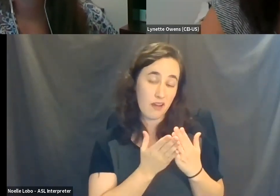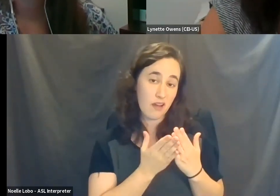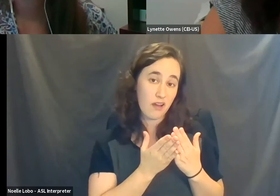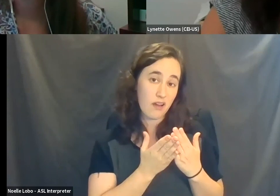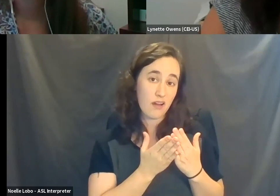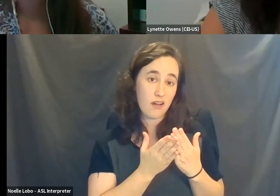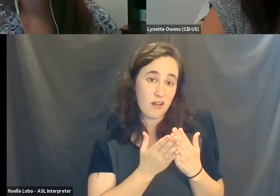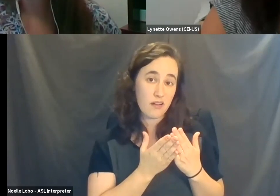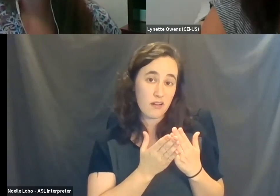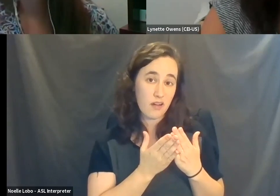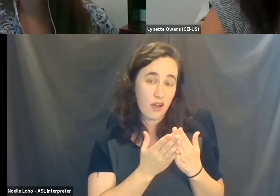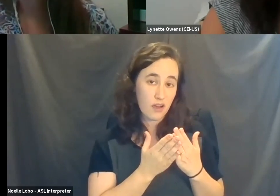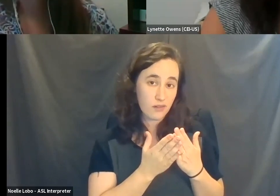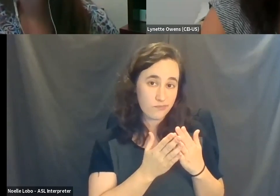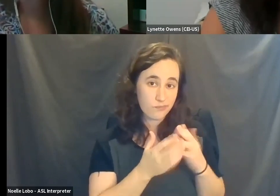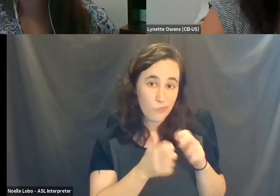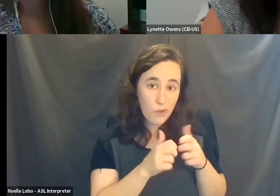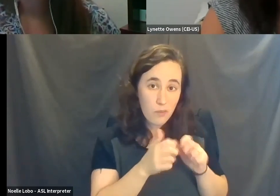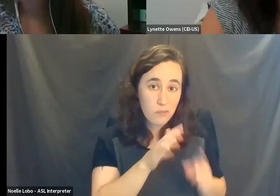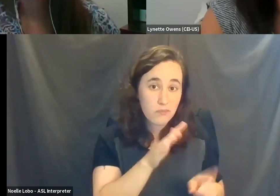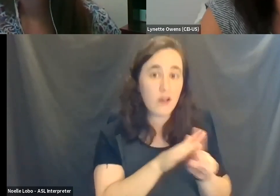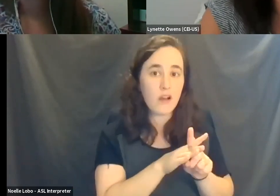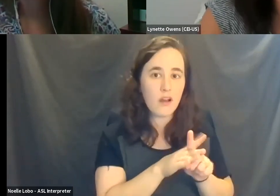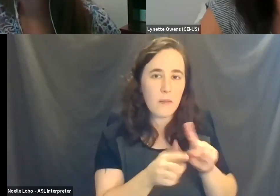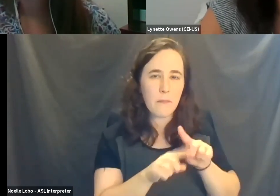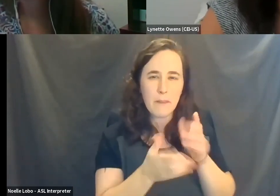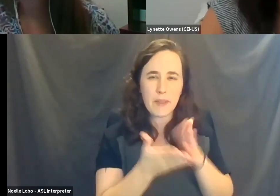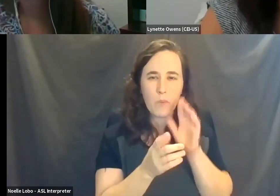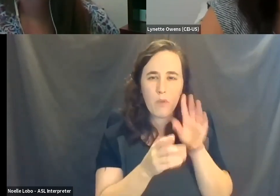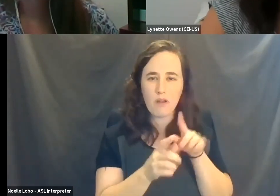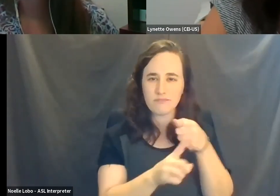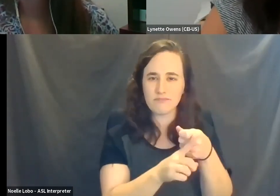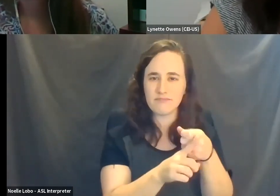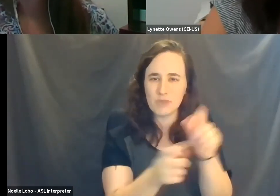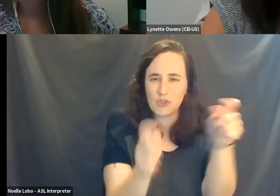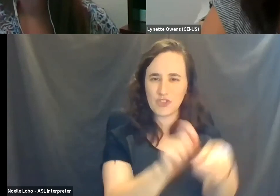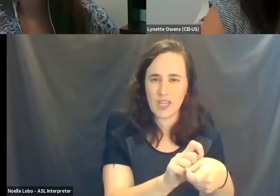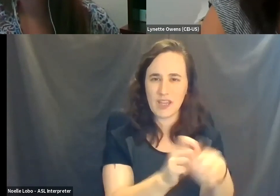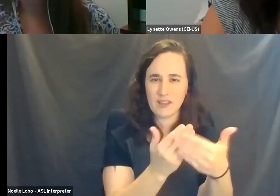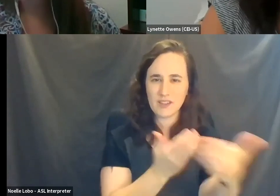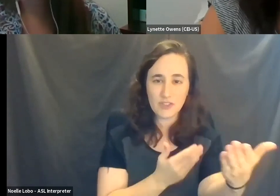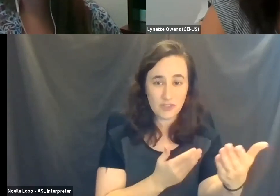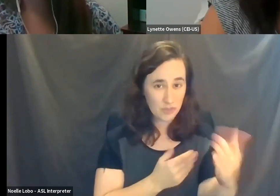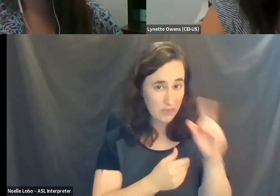create lasting change for the better through our education system. Is that a fair statement?